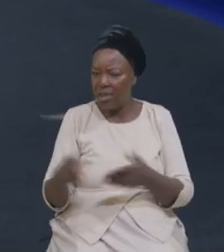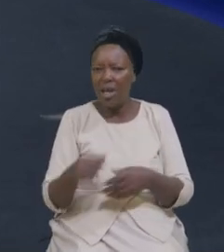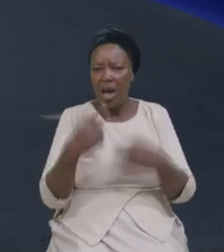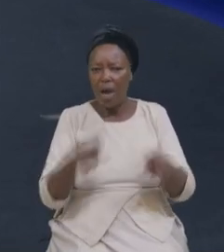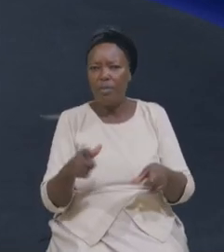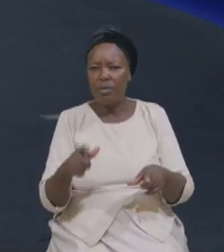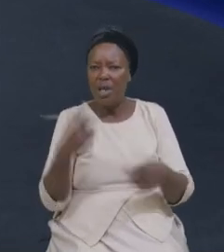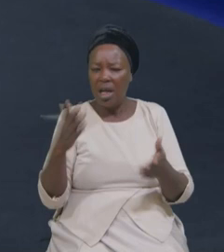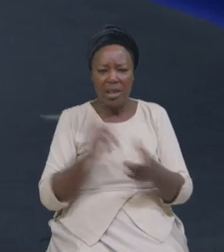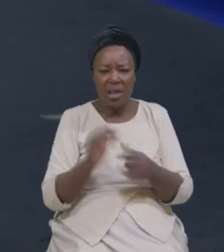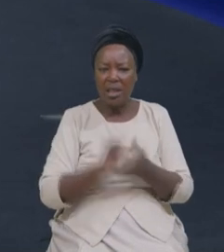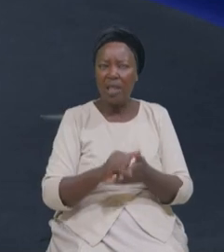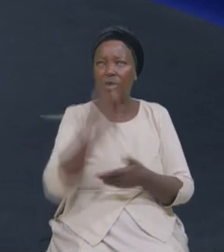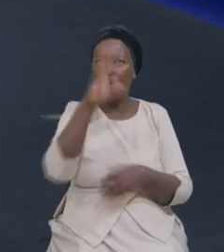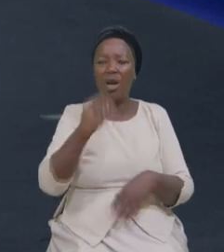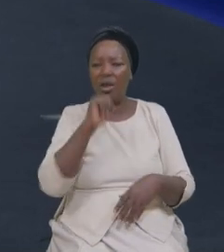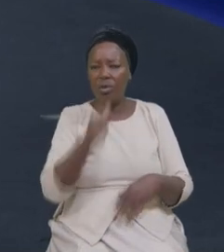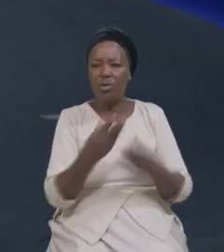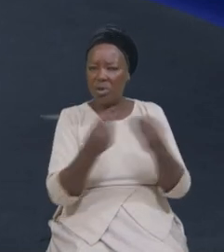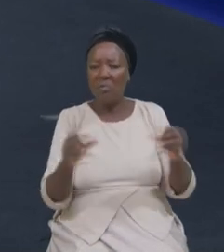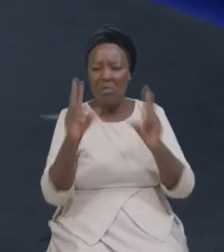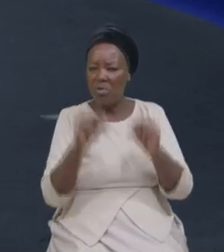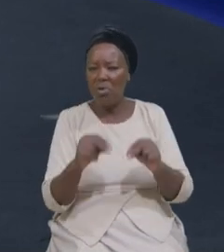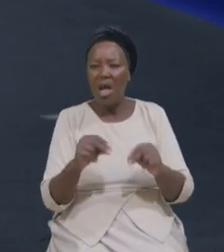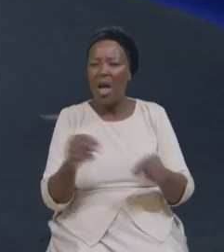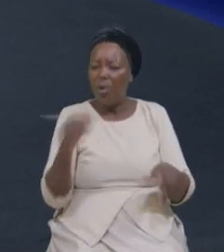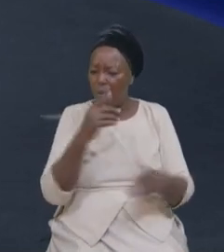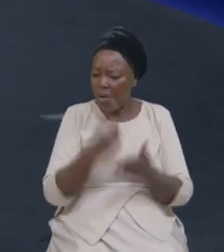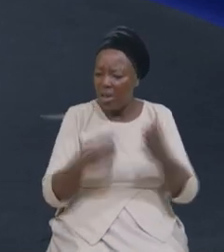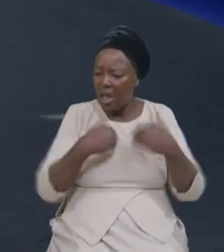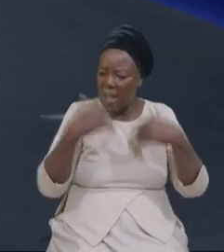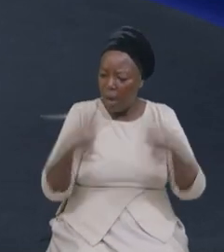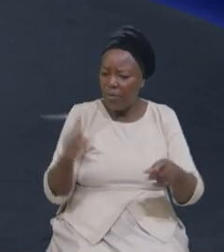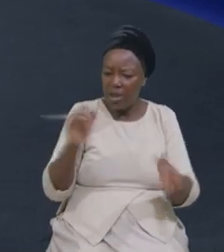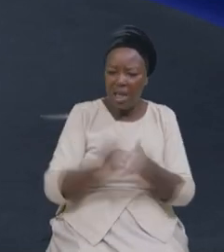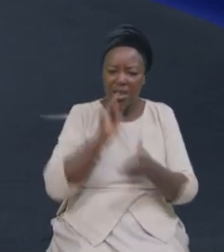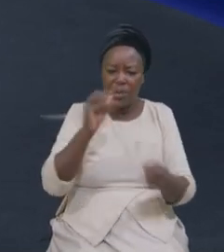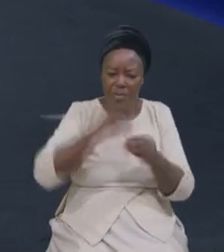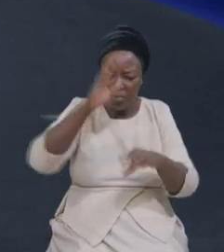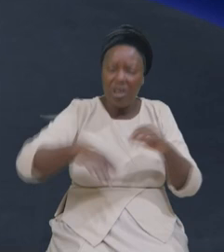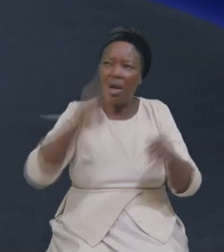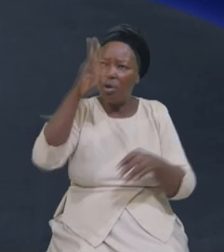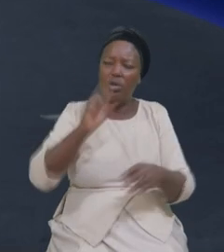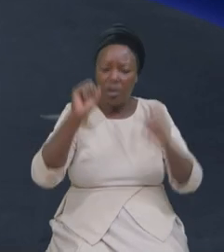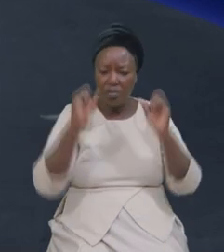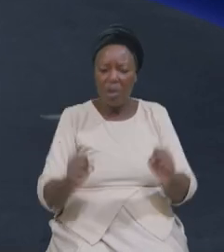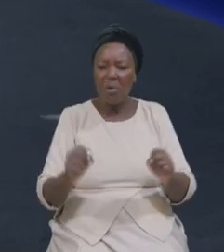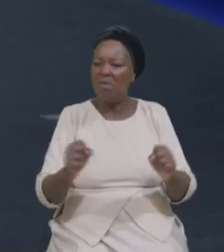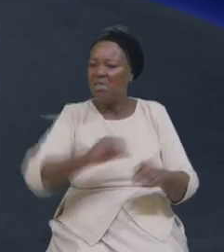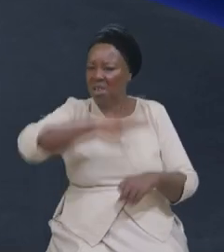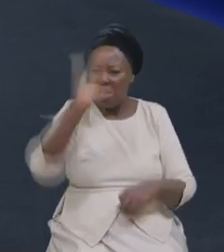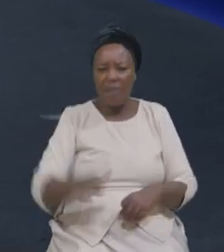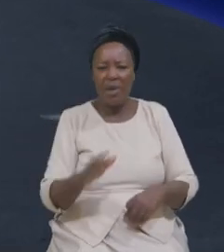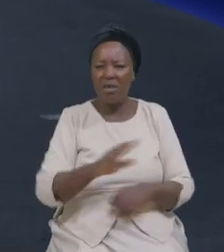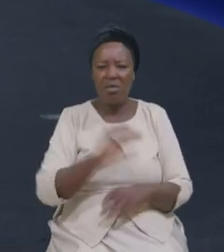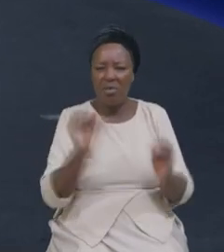your foes desire, never. And not as, you know, the people around you, not that they wish